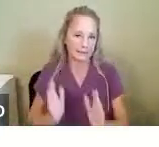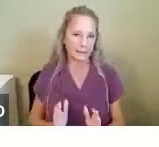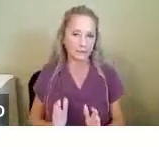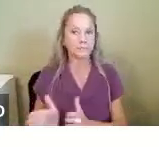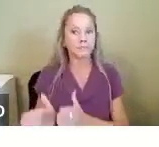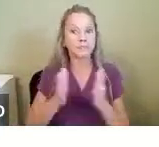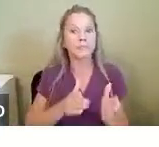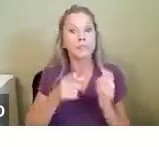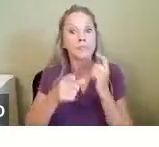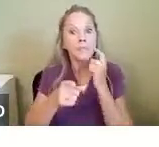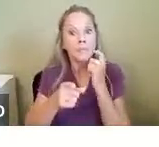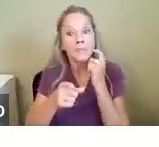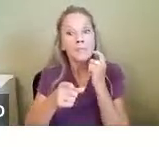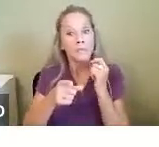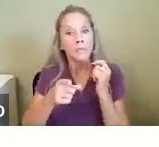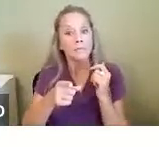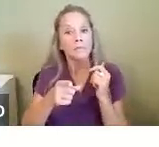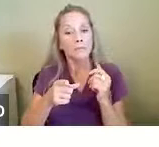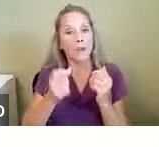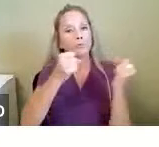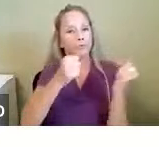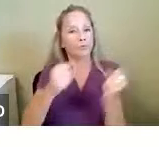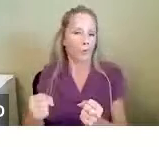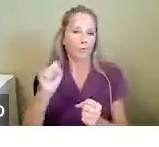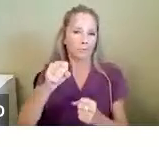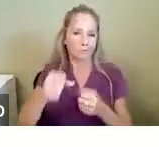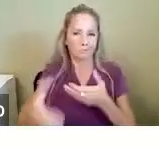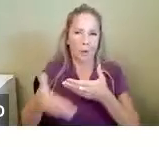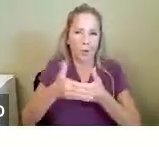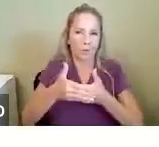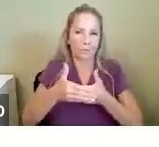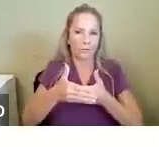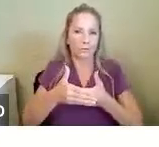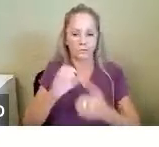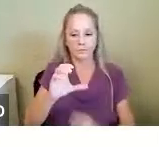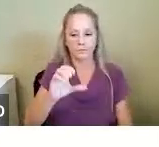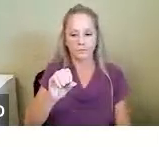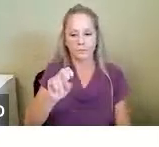is always because they're a close contact, and that's our quarantine number.